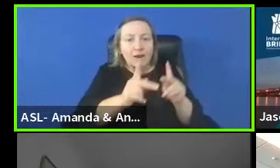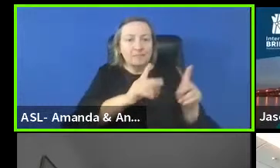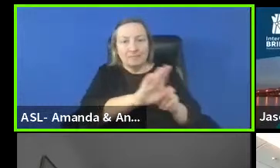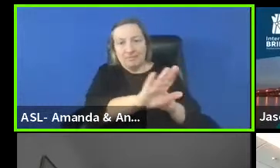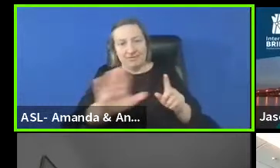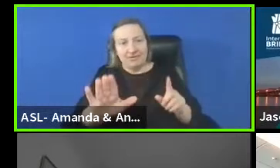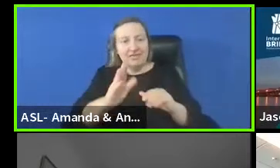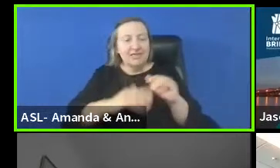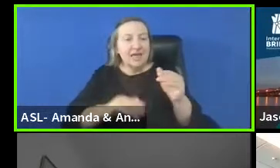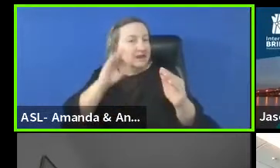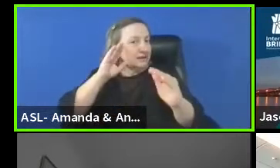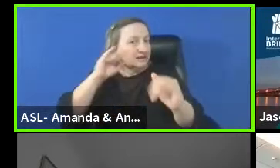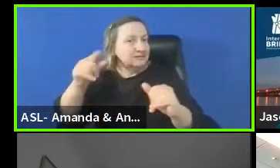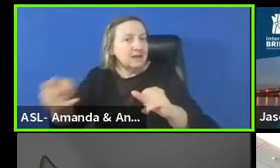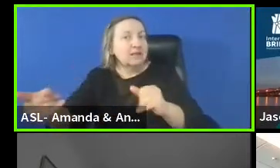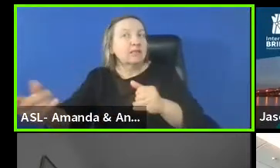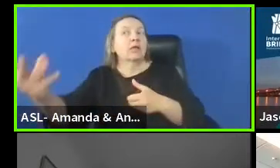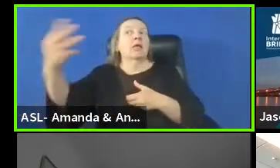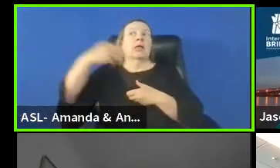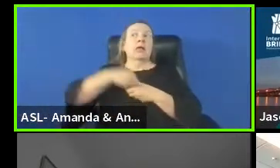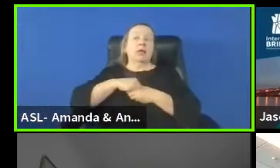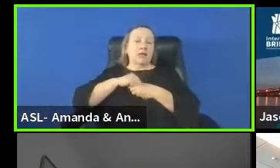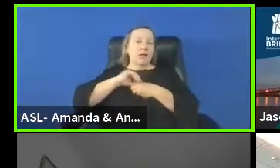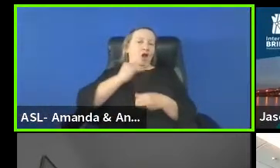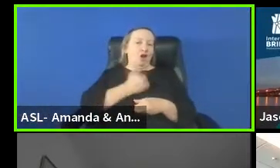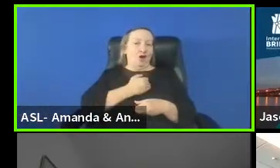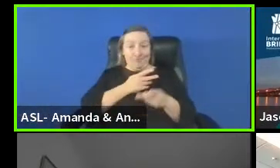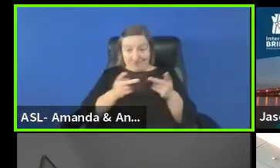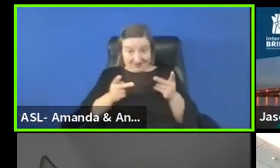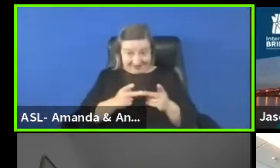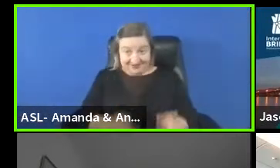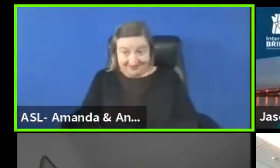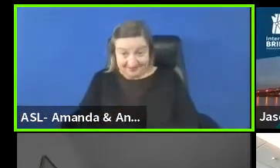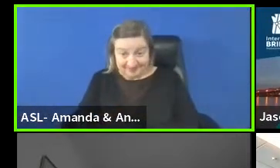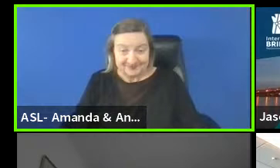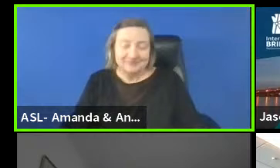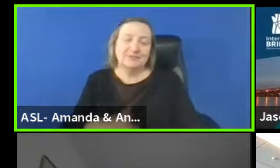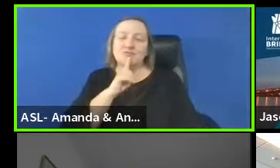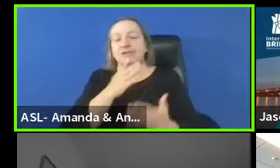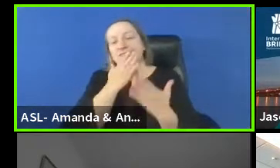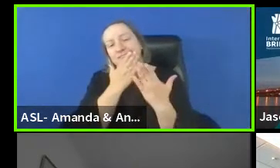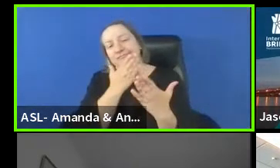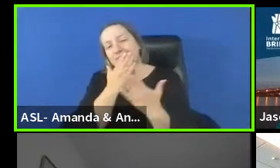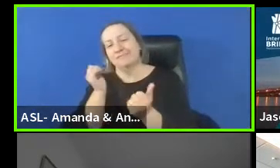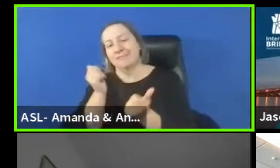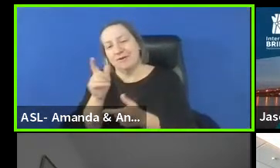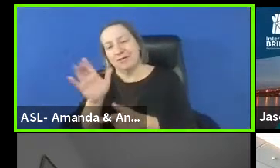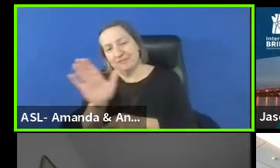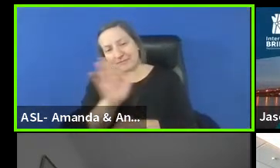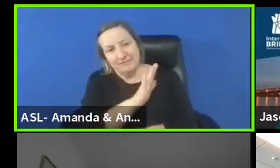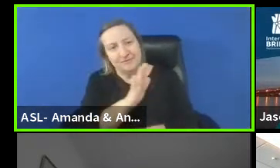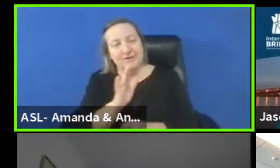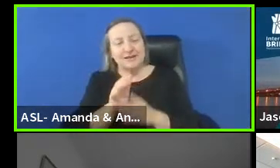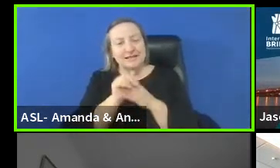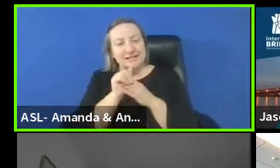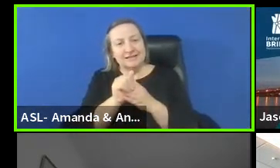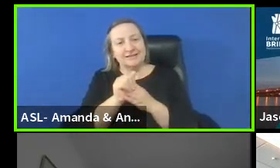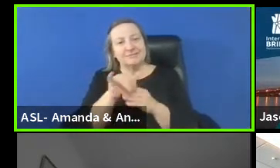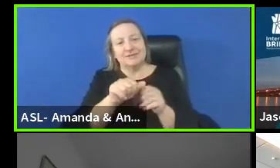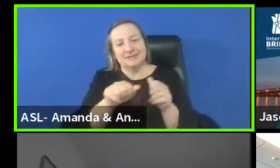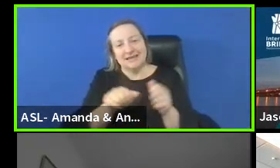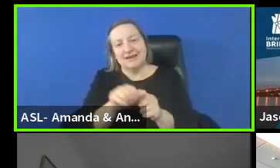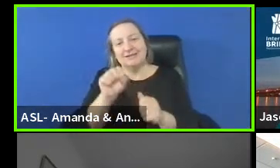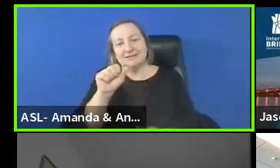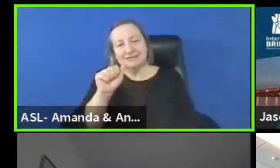to expecting the community to show up where we are. So I really appreciate all of your leadership in this area,